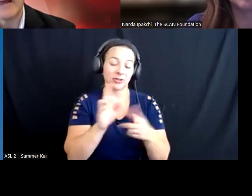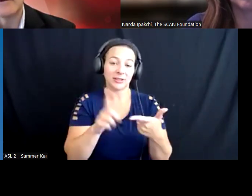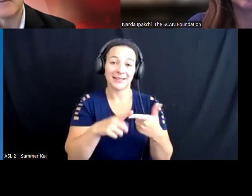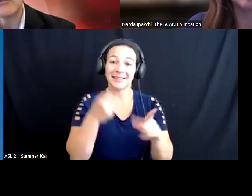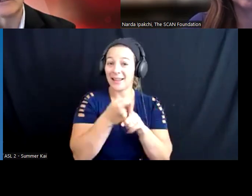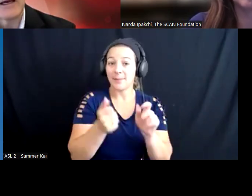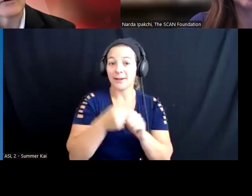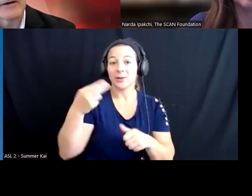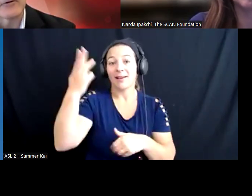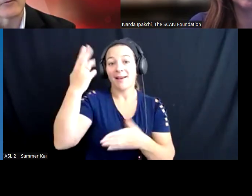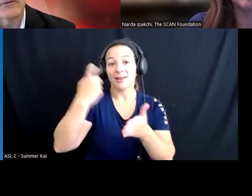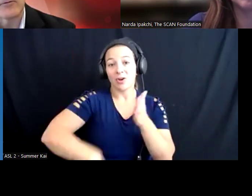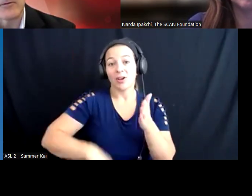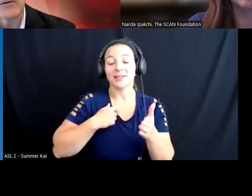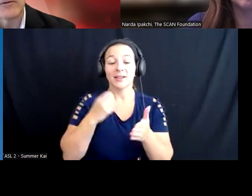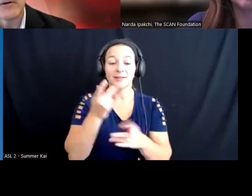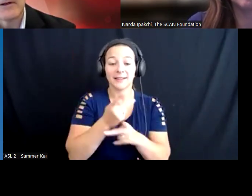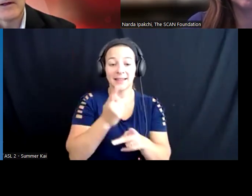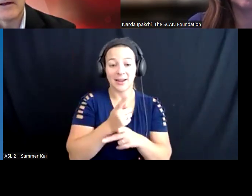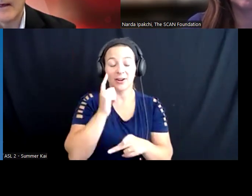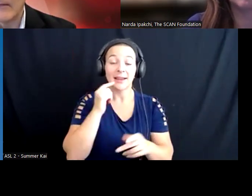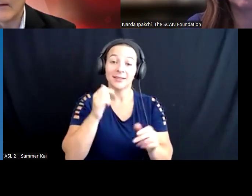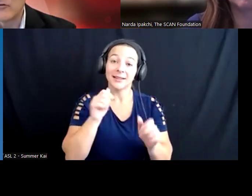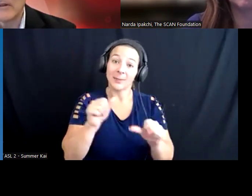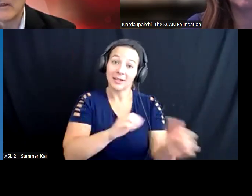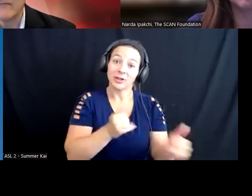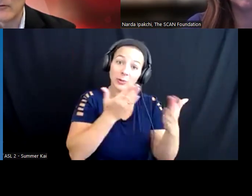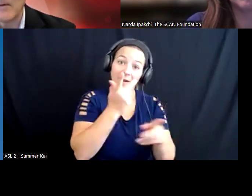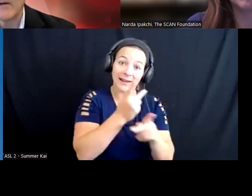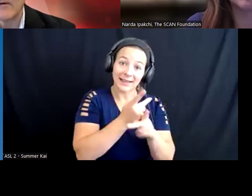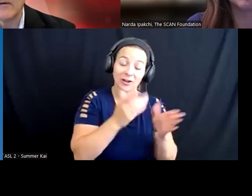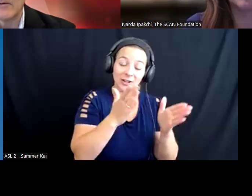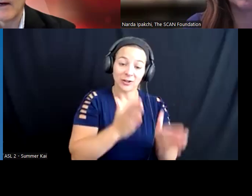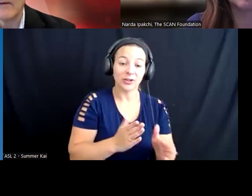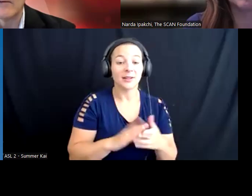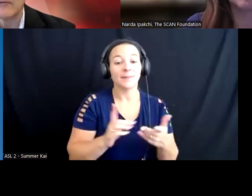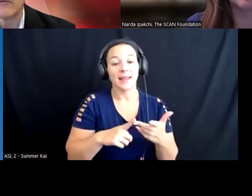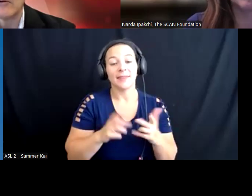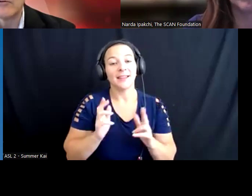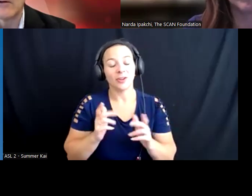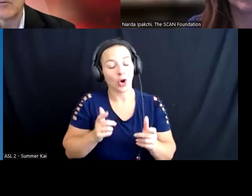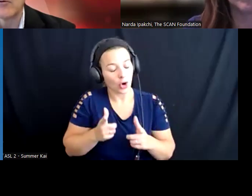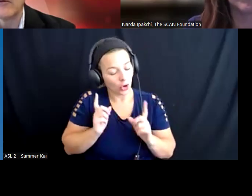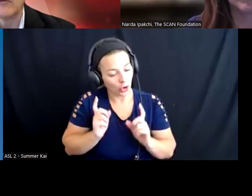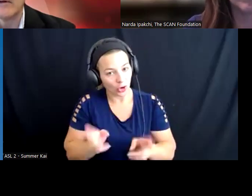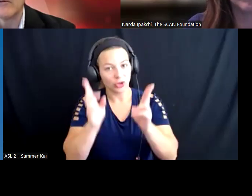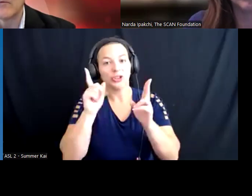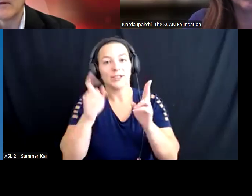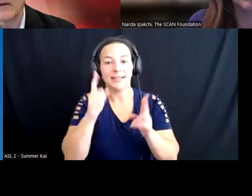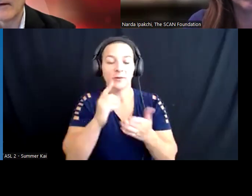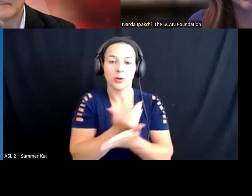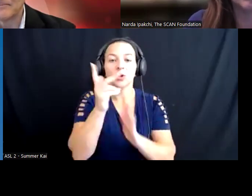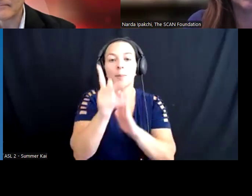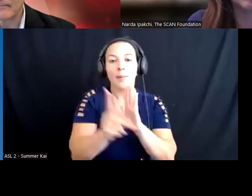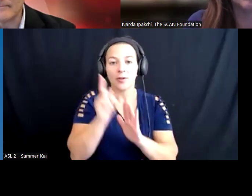care and diminishing caregiver resources, and that urgent need for new policies and private sector solutions that support those who give and